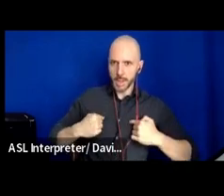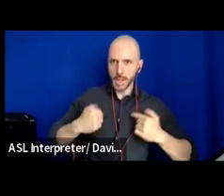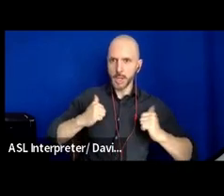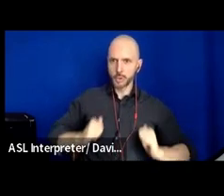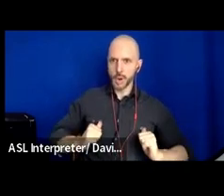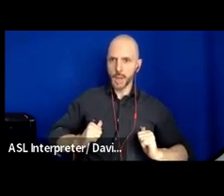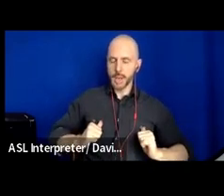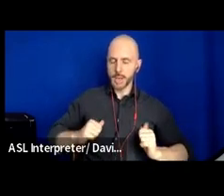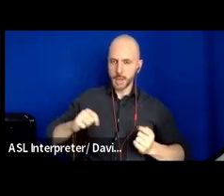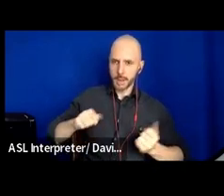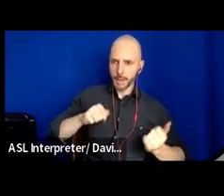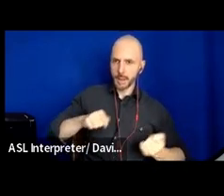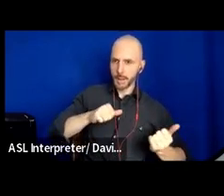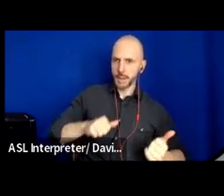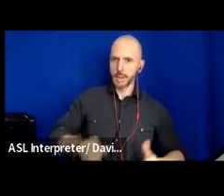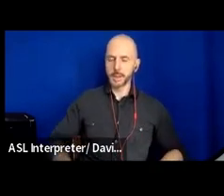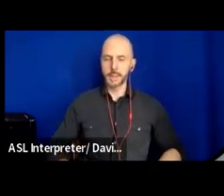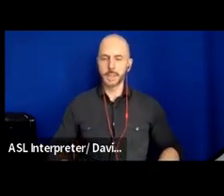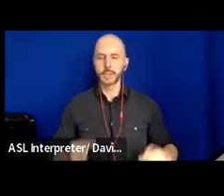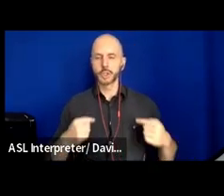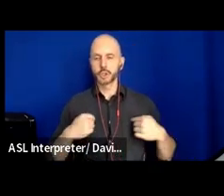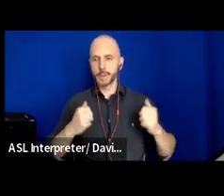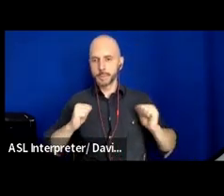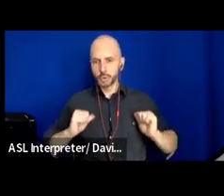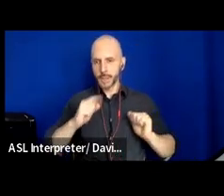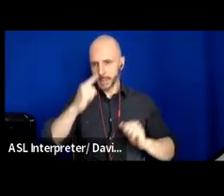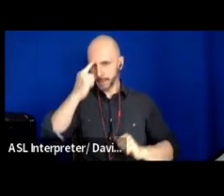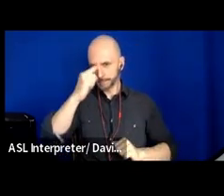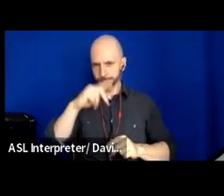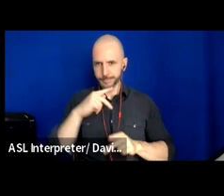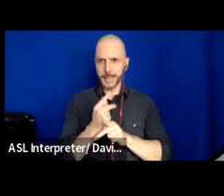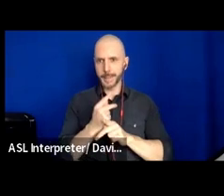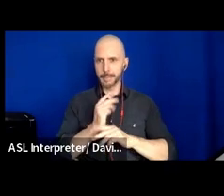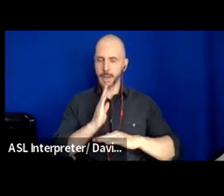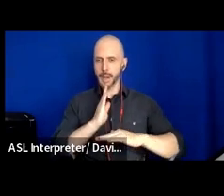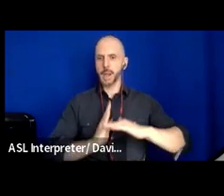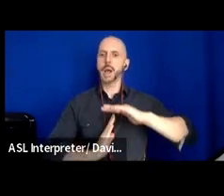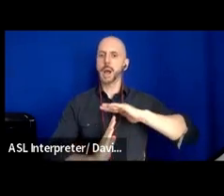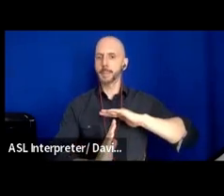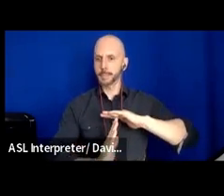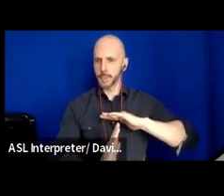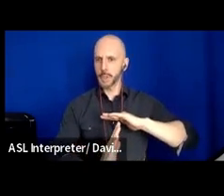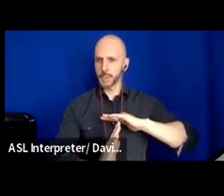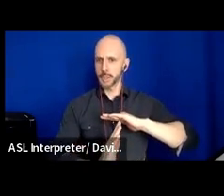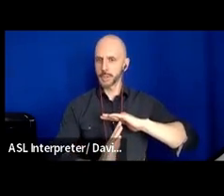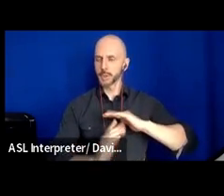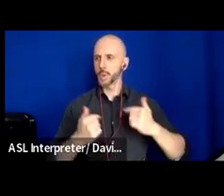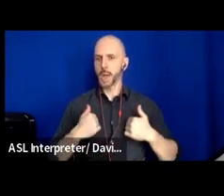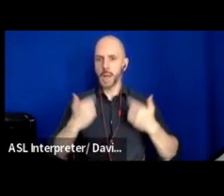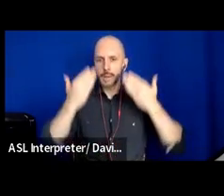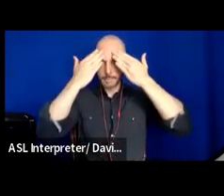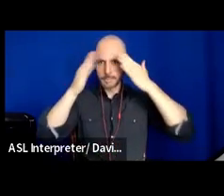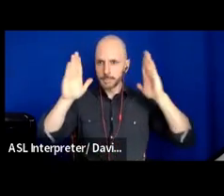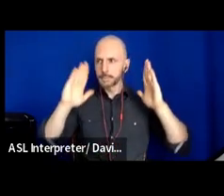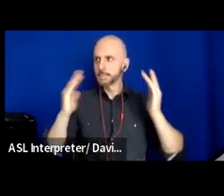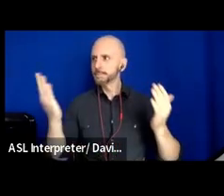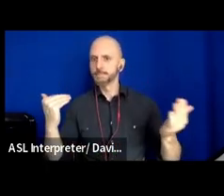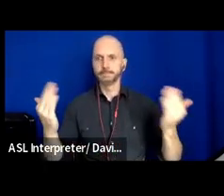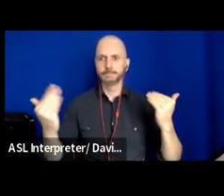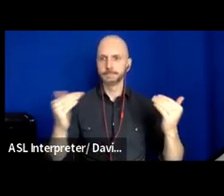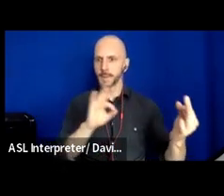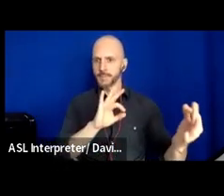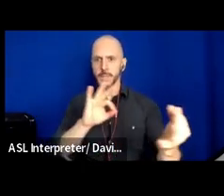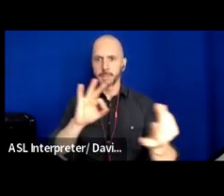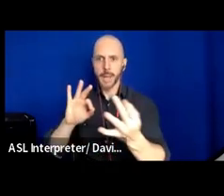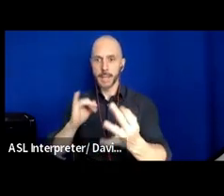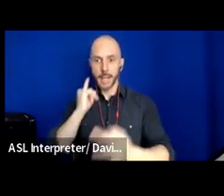also impact people. So it just keeps me humble in terms of being available to hear feedback, that might make me have to think about something in a way that I'm doing